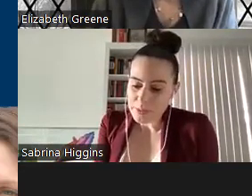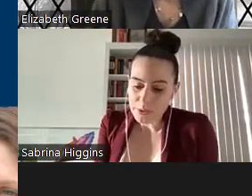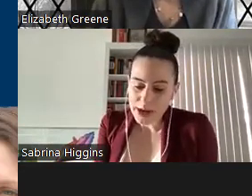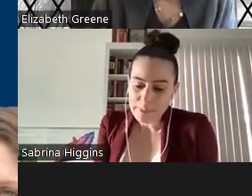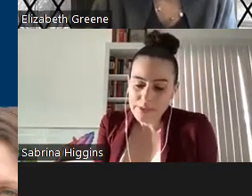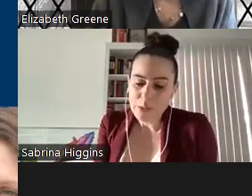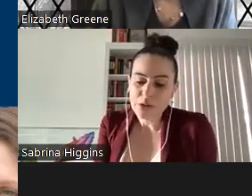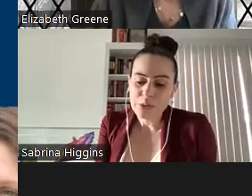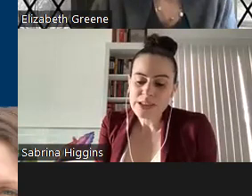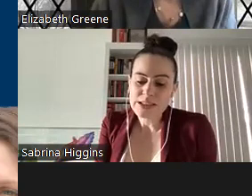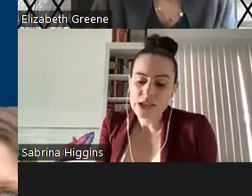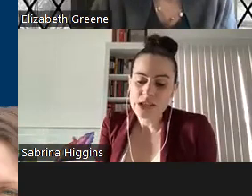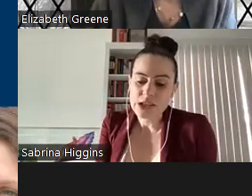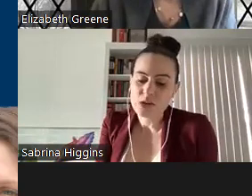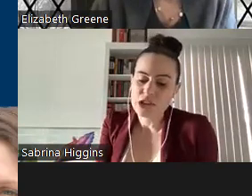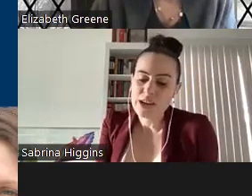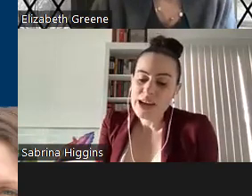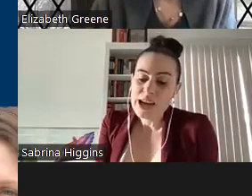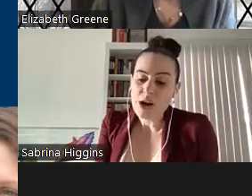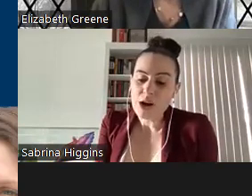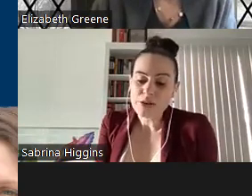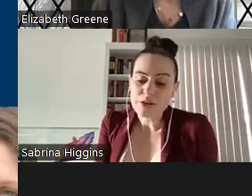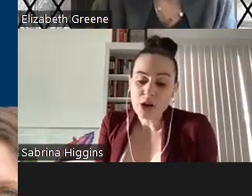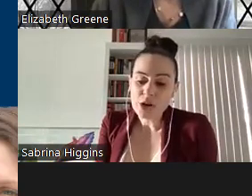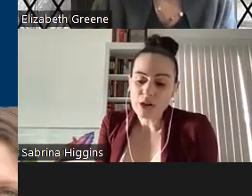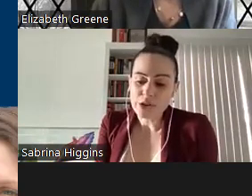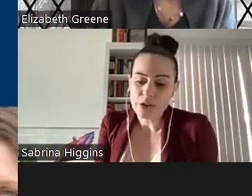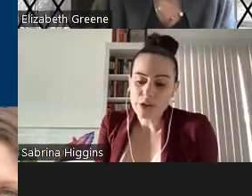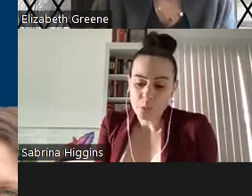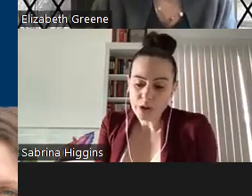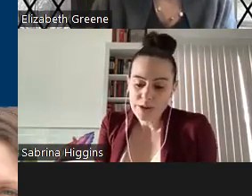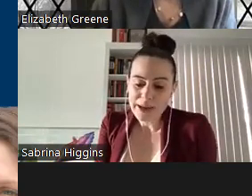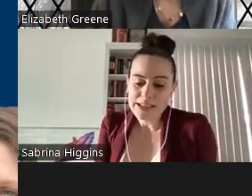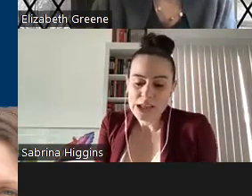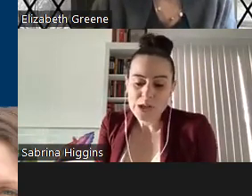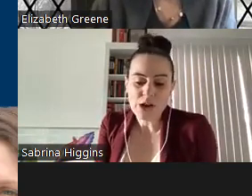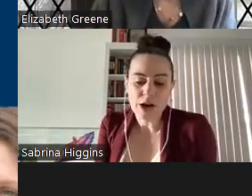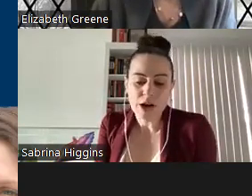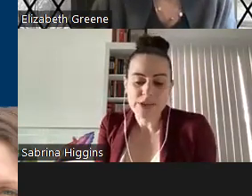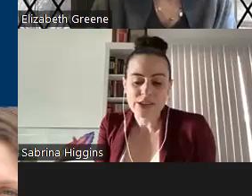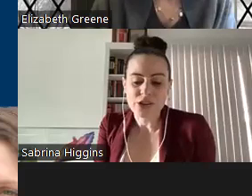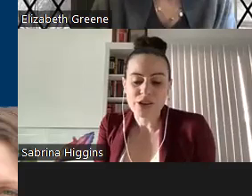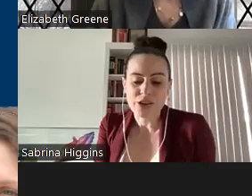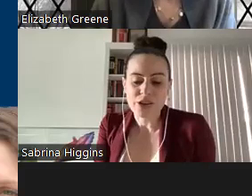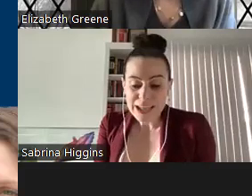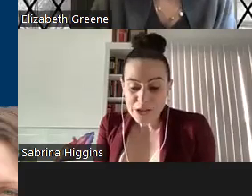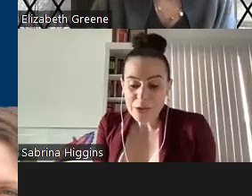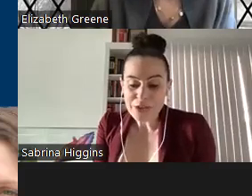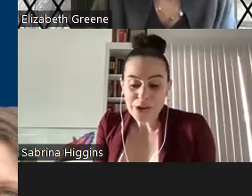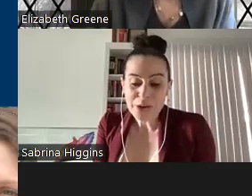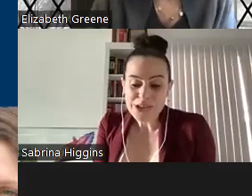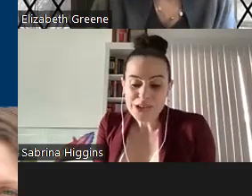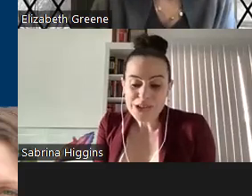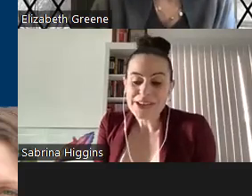AIA program, and we are thrilled to continue this tradition and honor all of your hard work by continuing to offer this lecture, even though